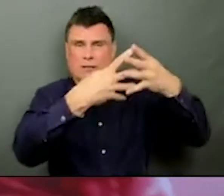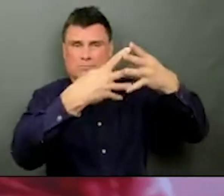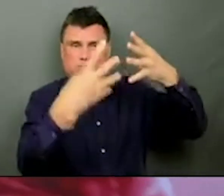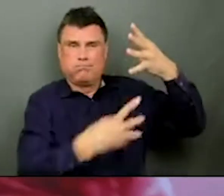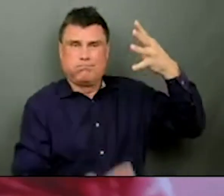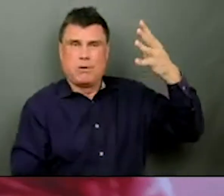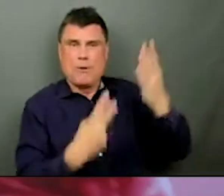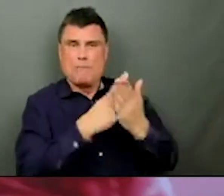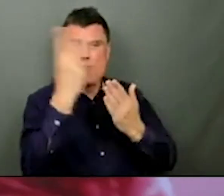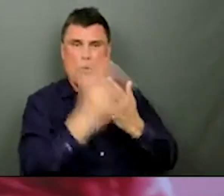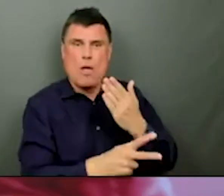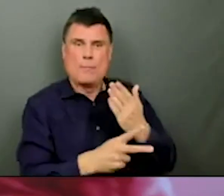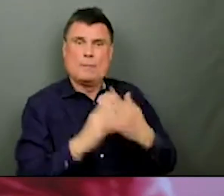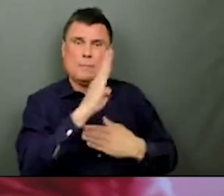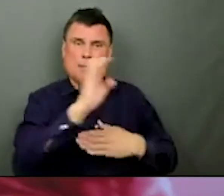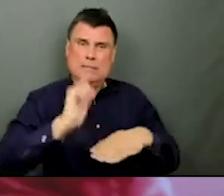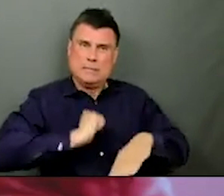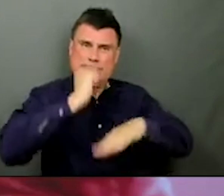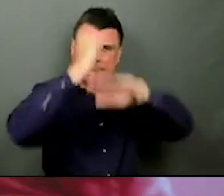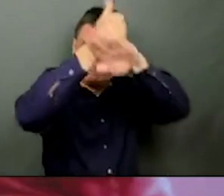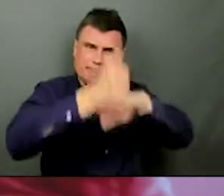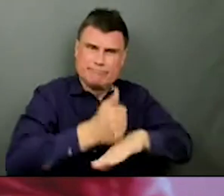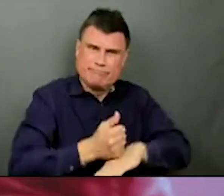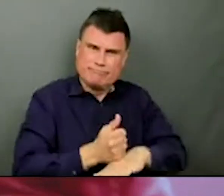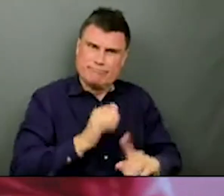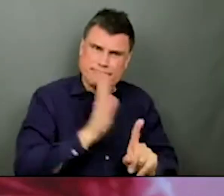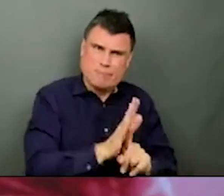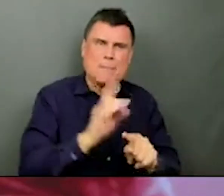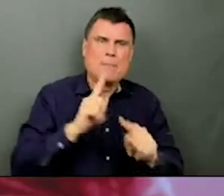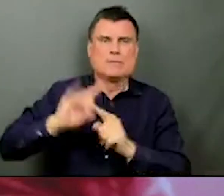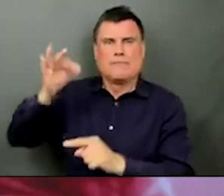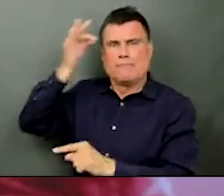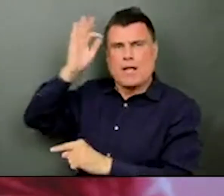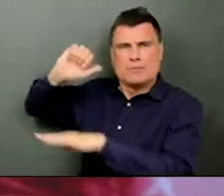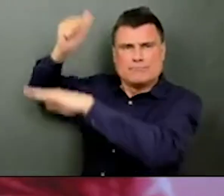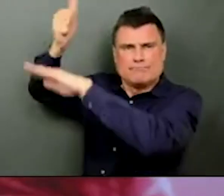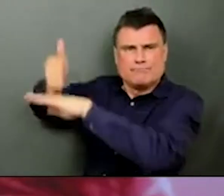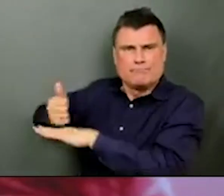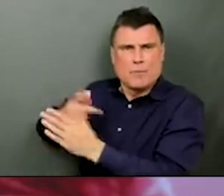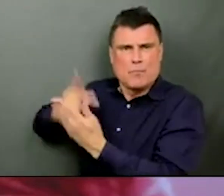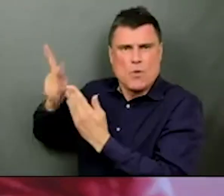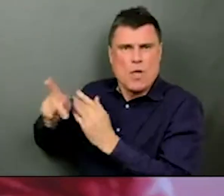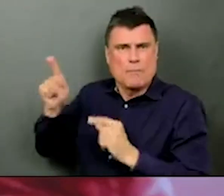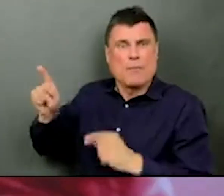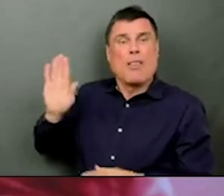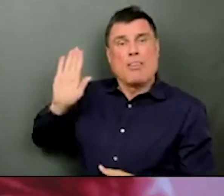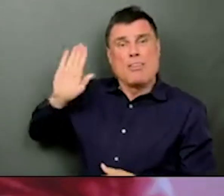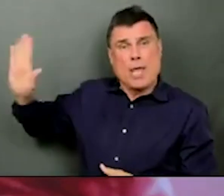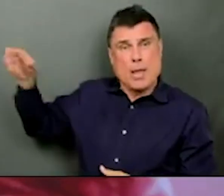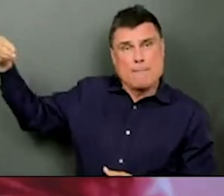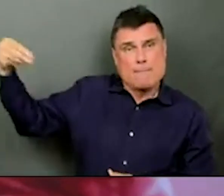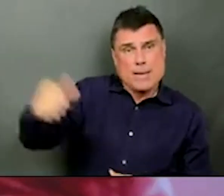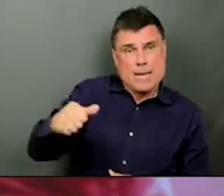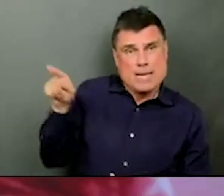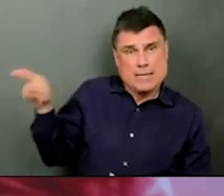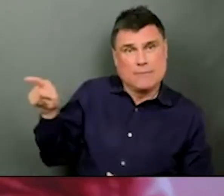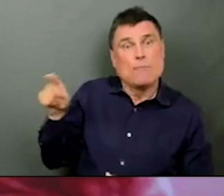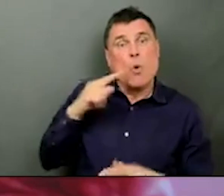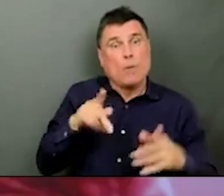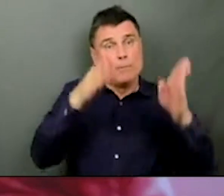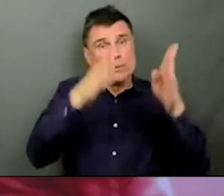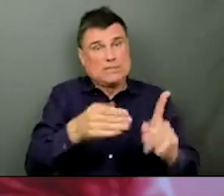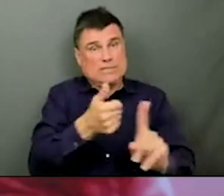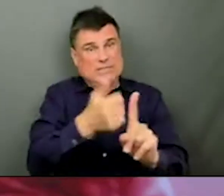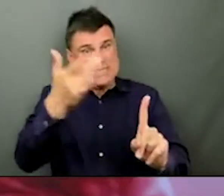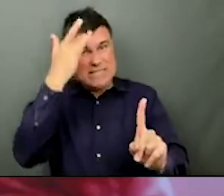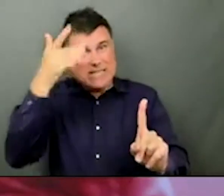brought in and the federal government has brought in to protect people. And when it comes to paid sick leave, it's been inadequate. We believe the 3 days covered by the